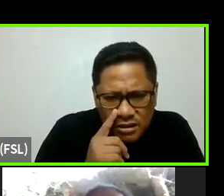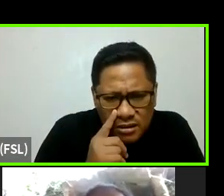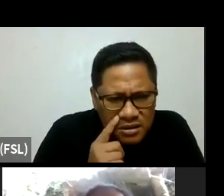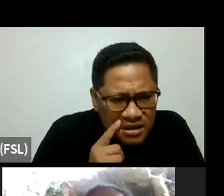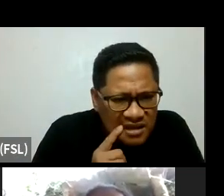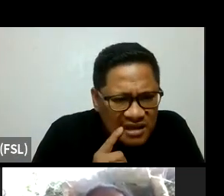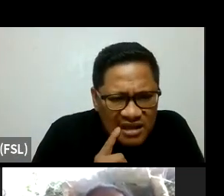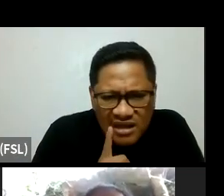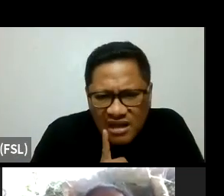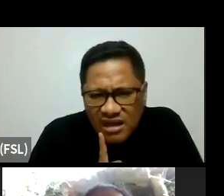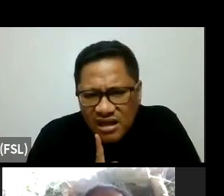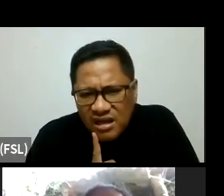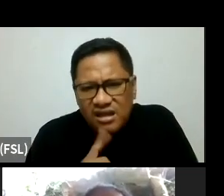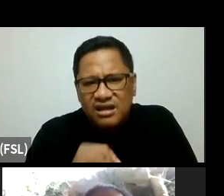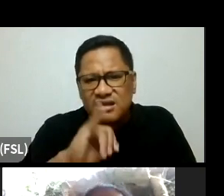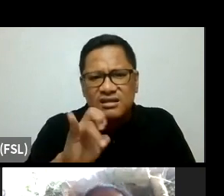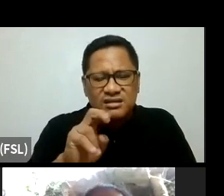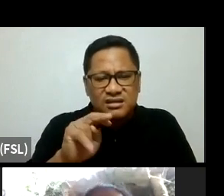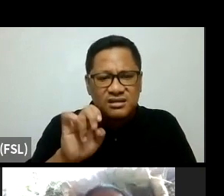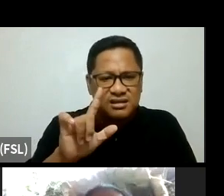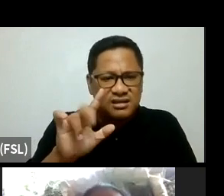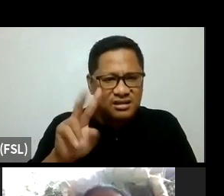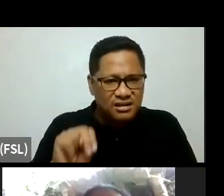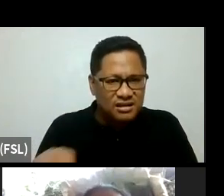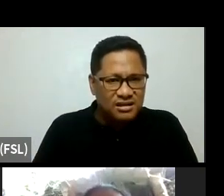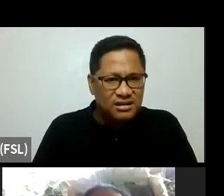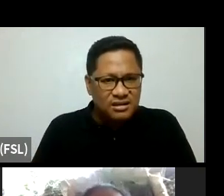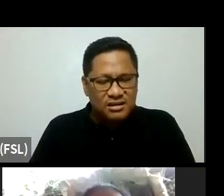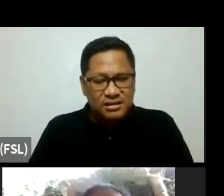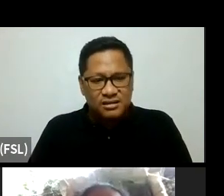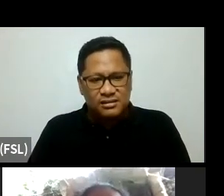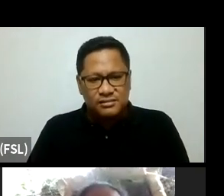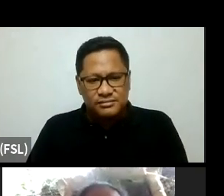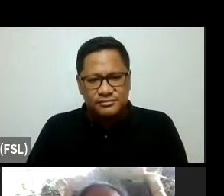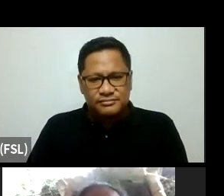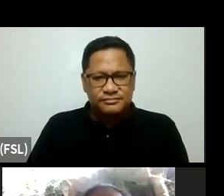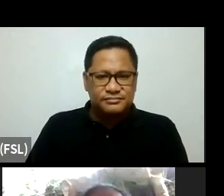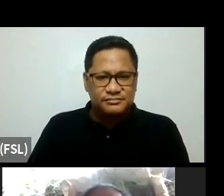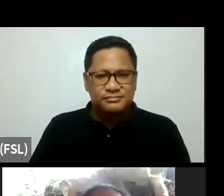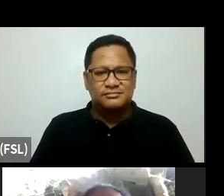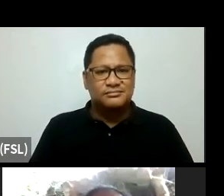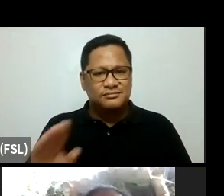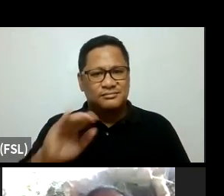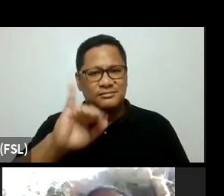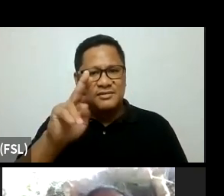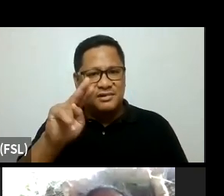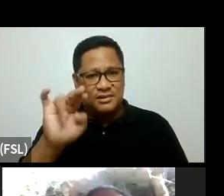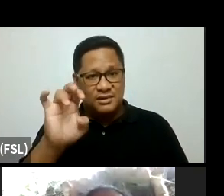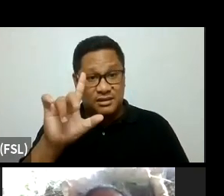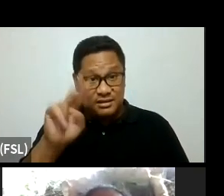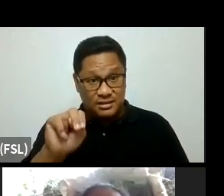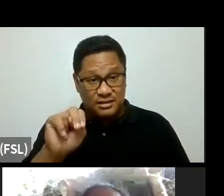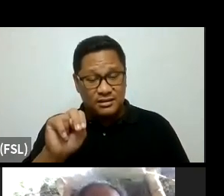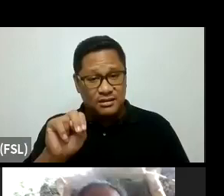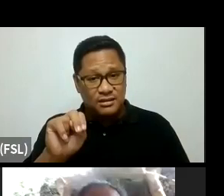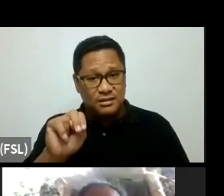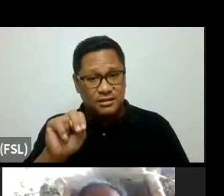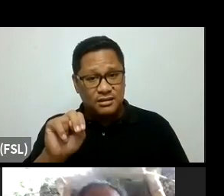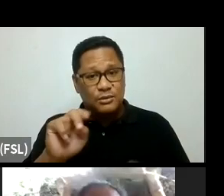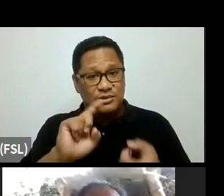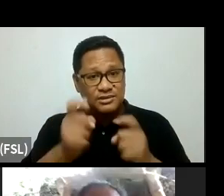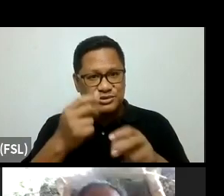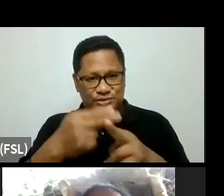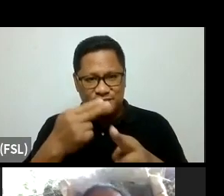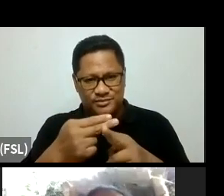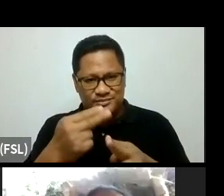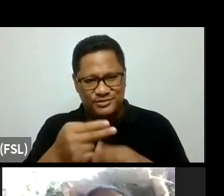si Jeneline, na late nang dating si Jeneline, pero Jeneline, palitan ko 'yung pangalan mo,